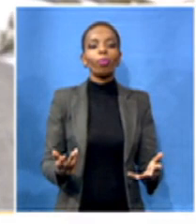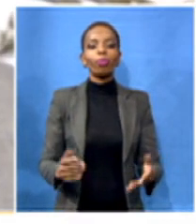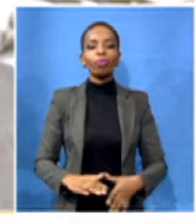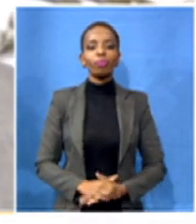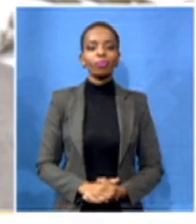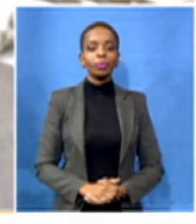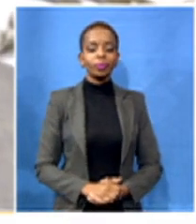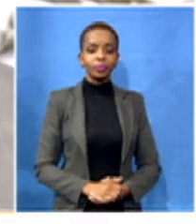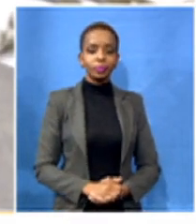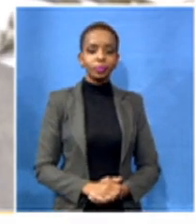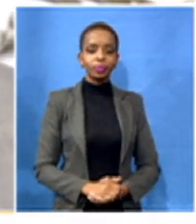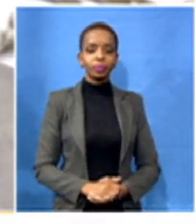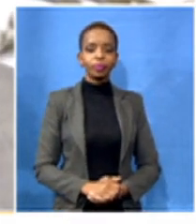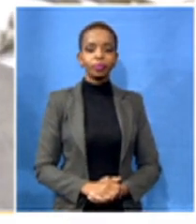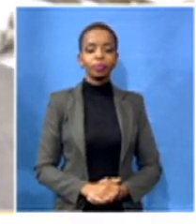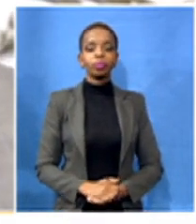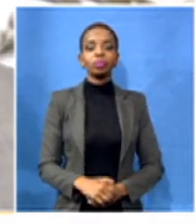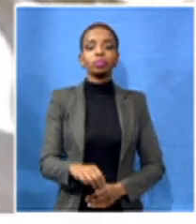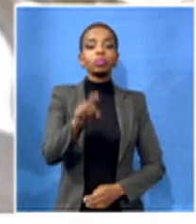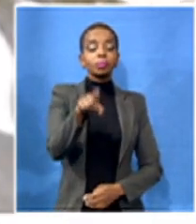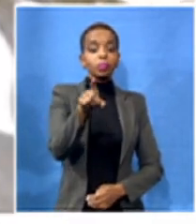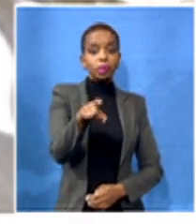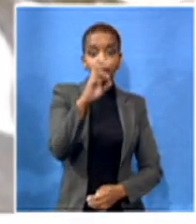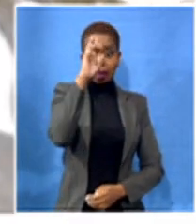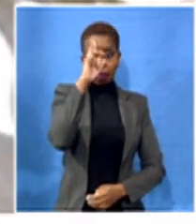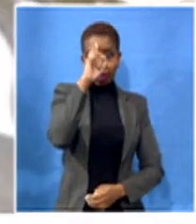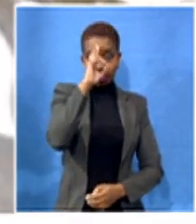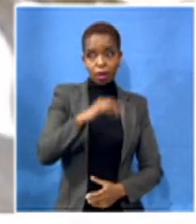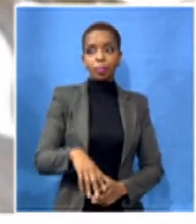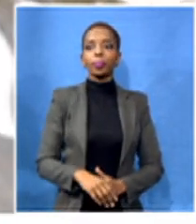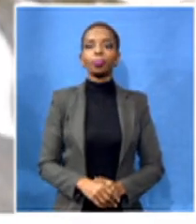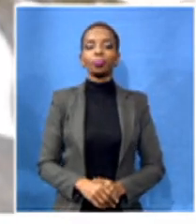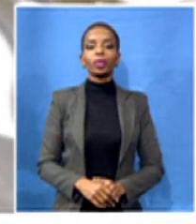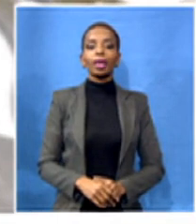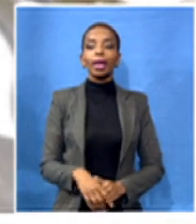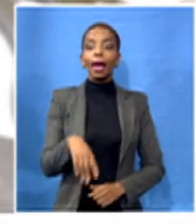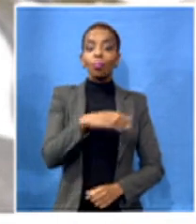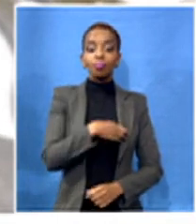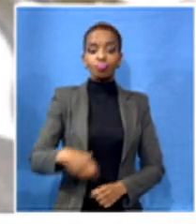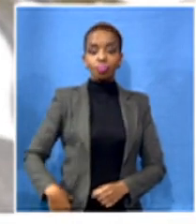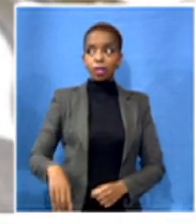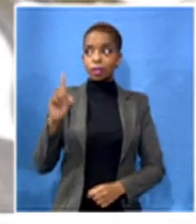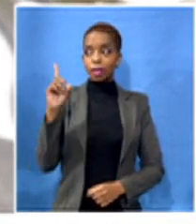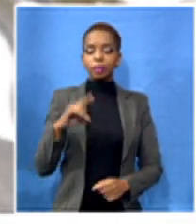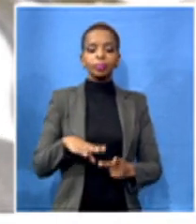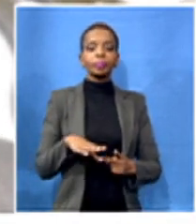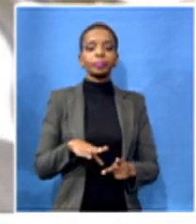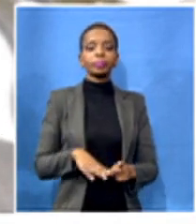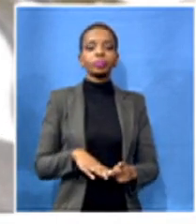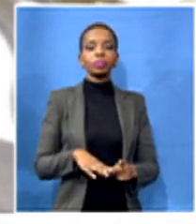Yes, you must remember that at the end of the day, the president and his cabinet are politicians,